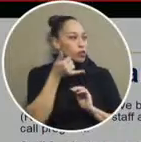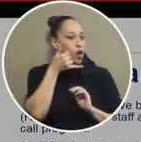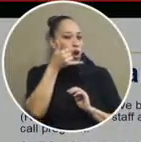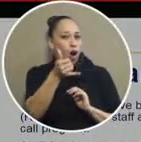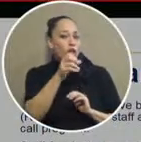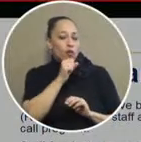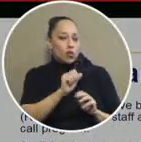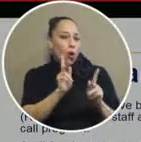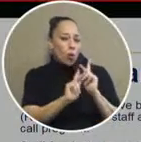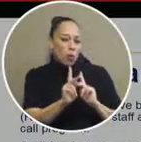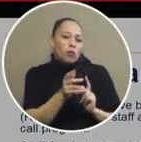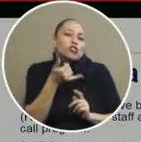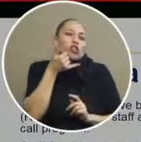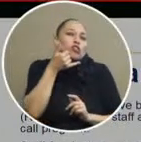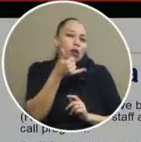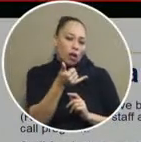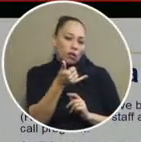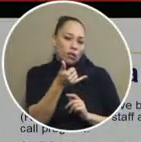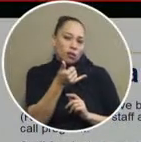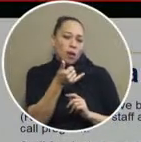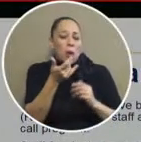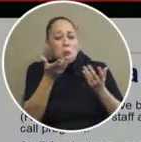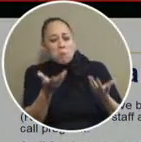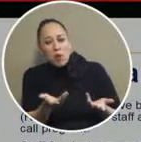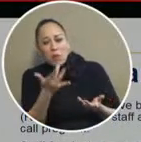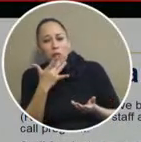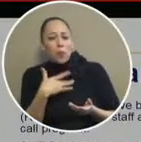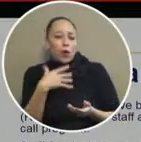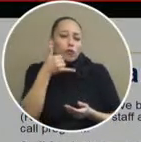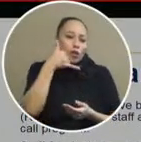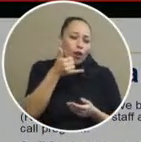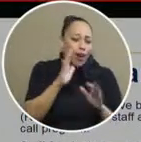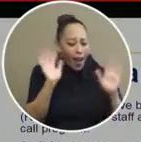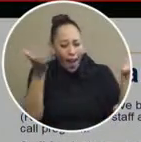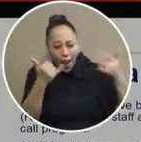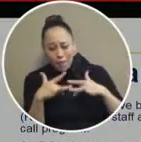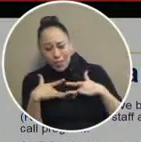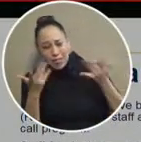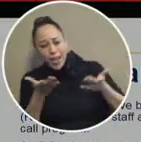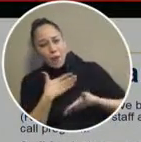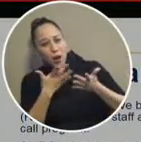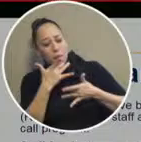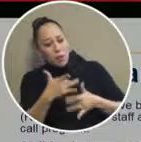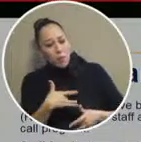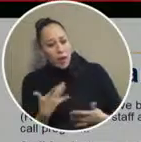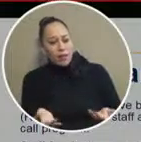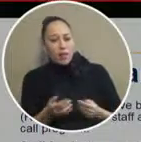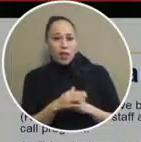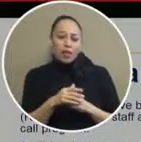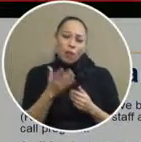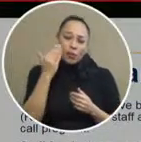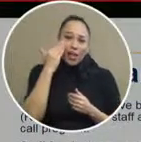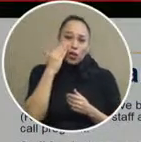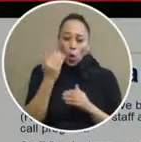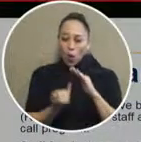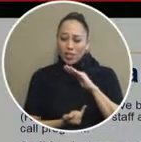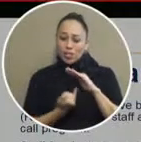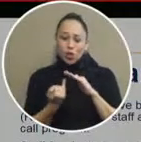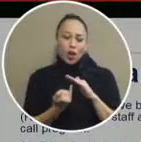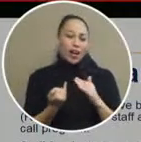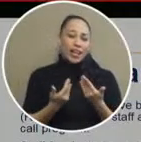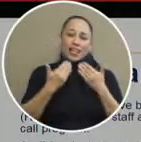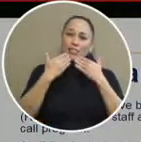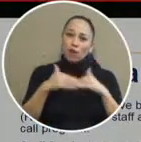just talking to them, making a birthday call, making sure that as they are isolated during this very difficult time, that they don't